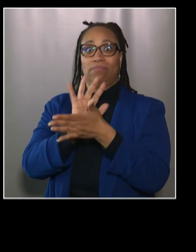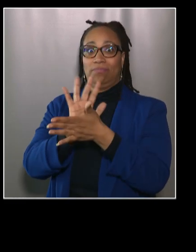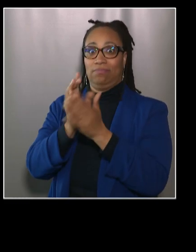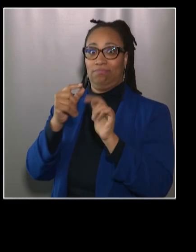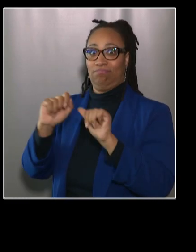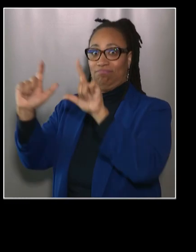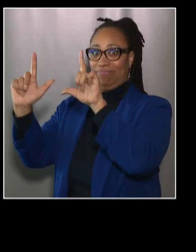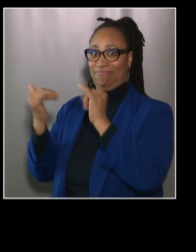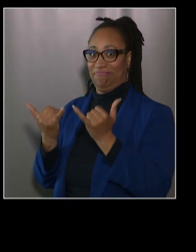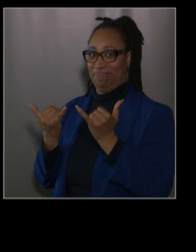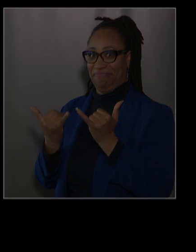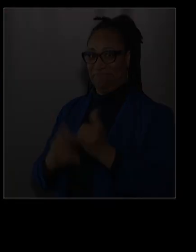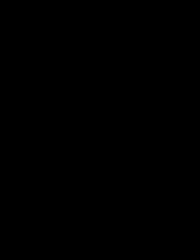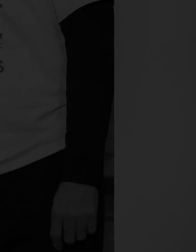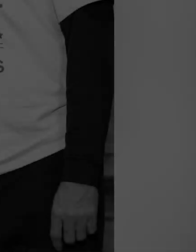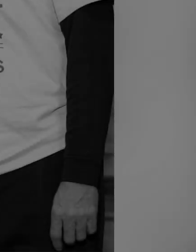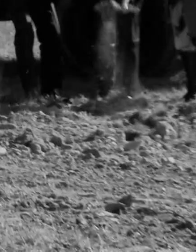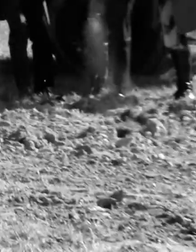Okay, roll it.